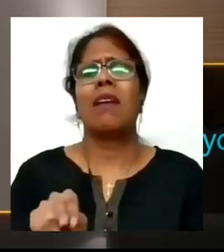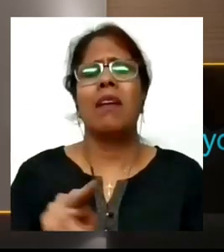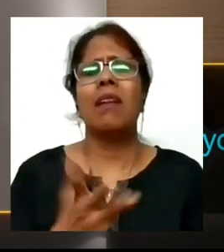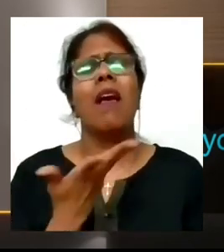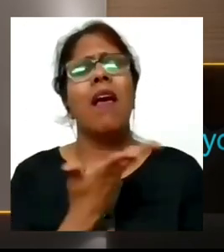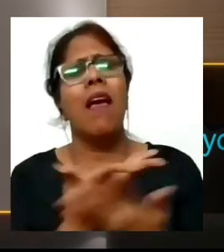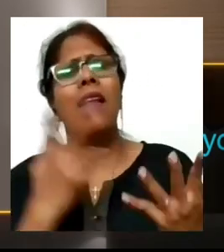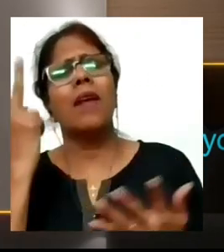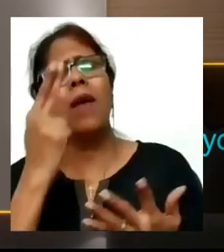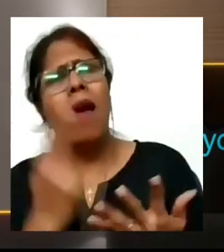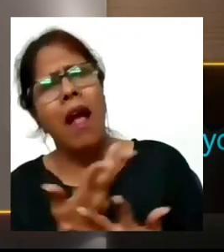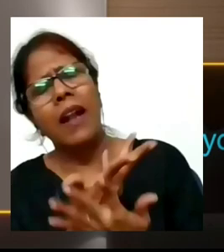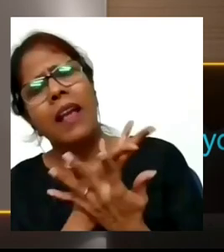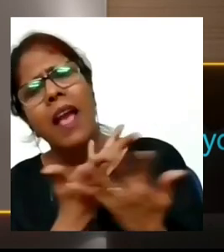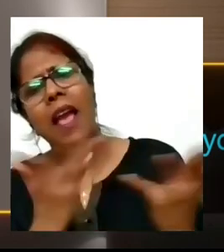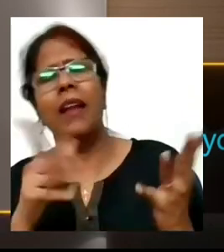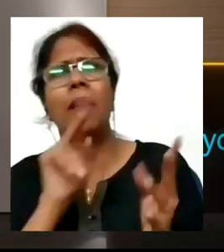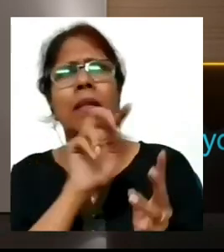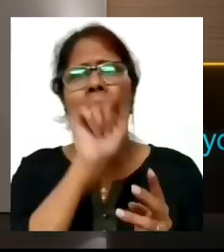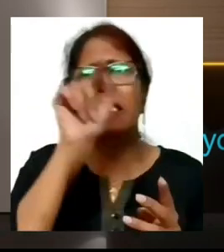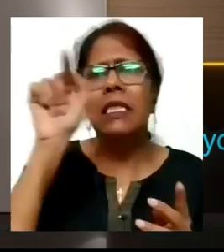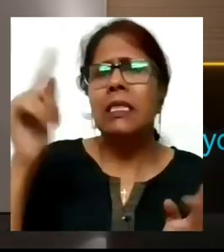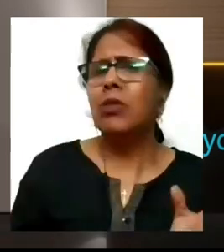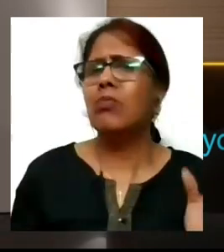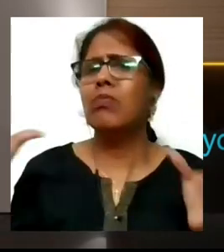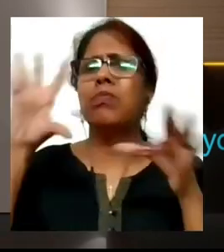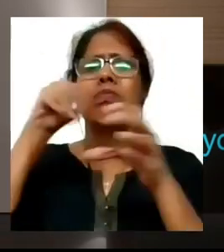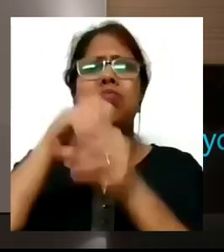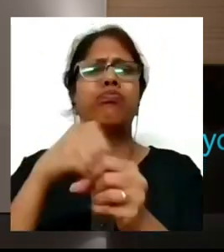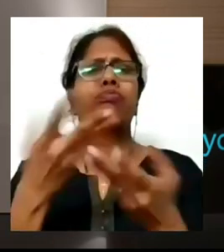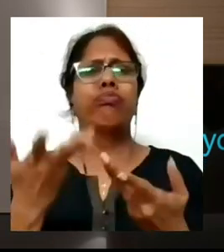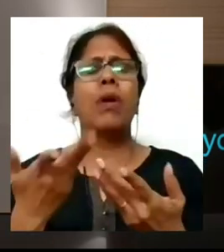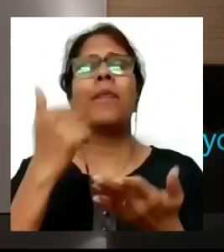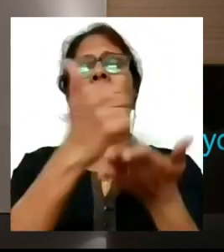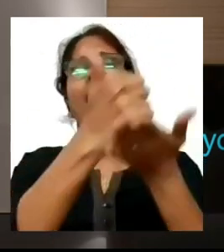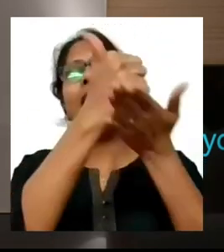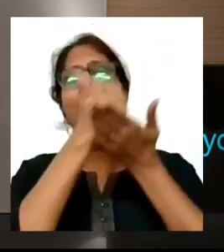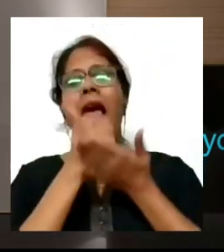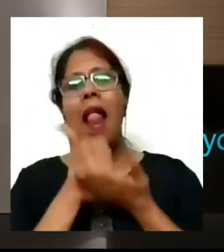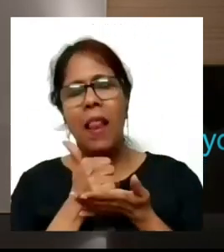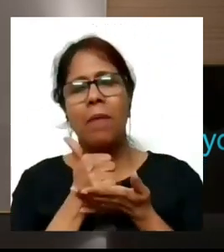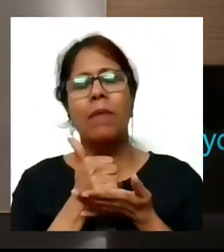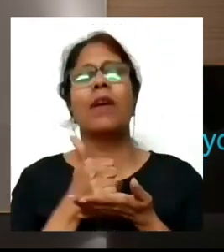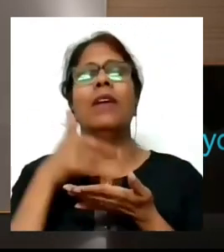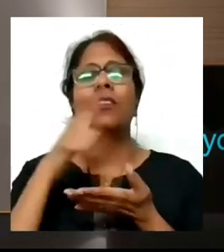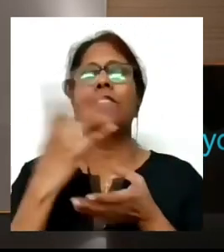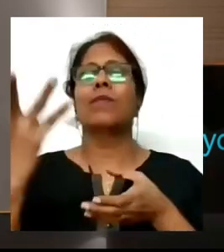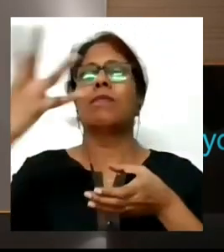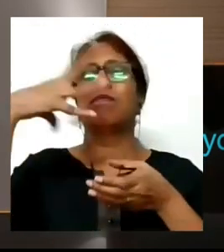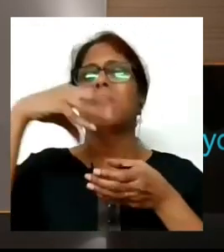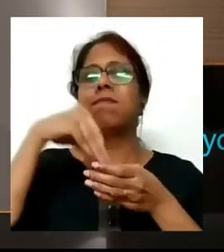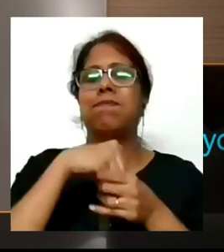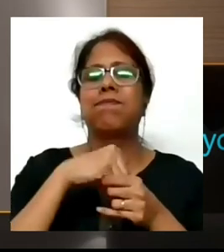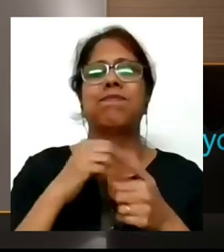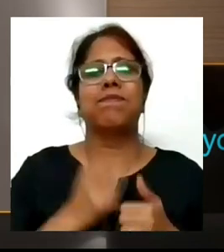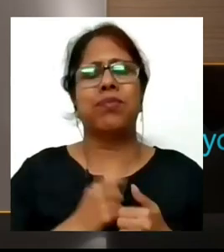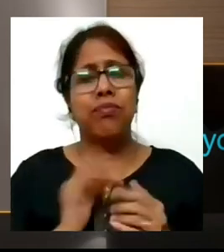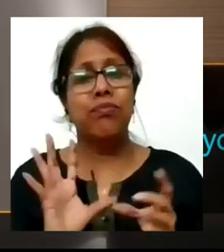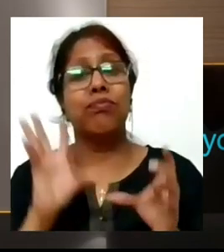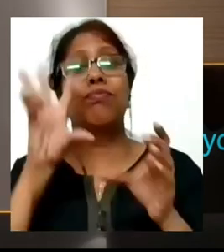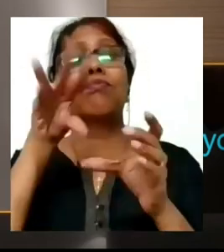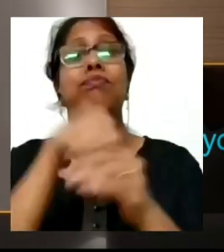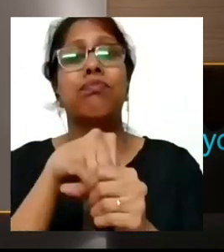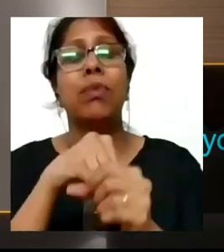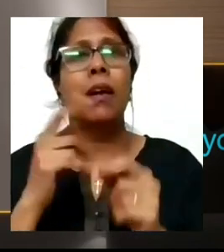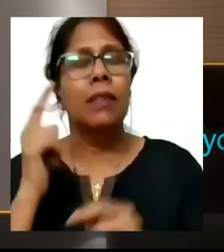an absolutely important role in helping us make this integration, in helping us